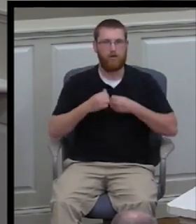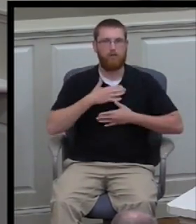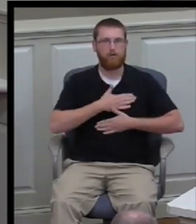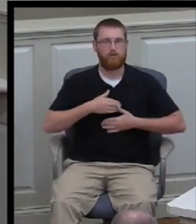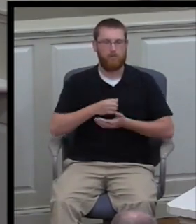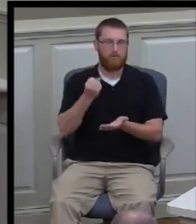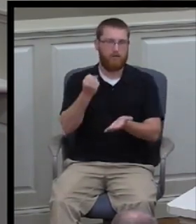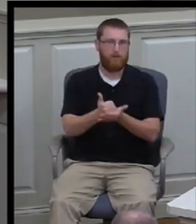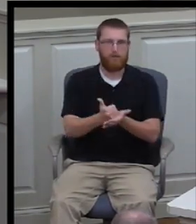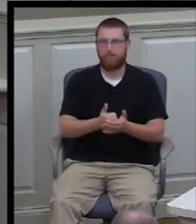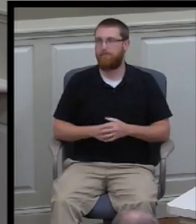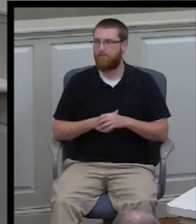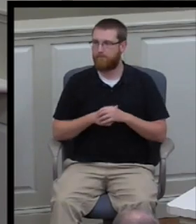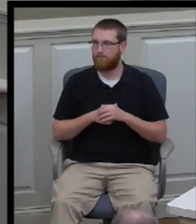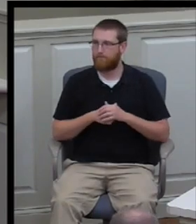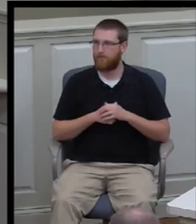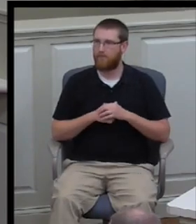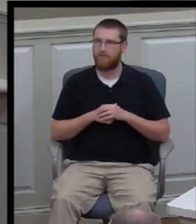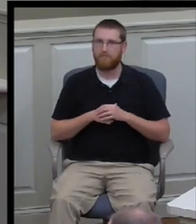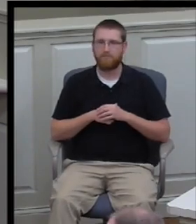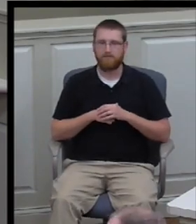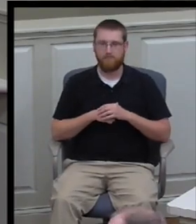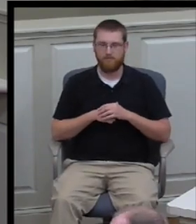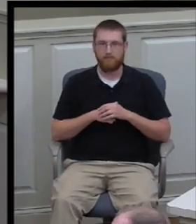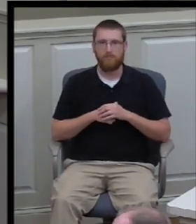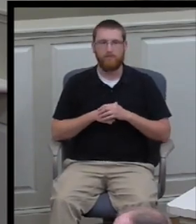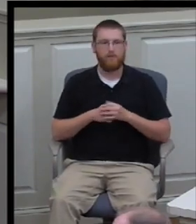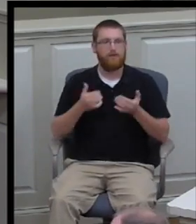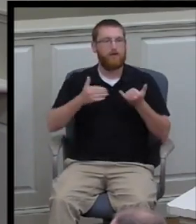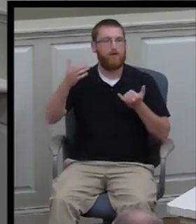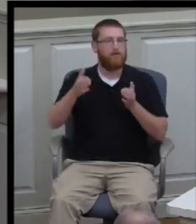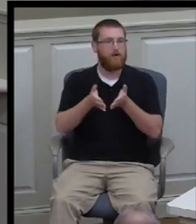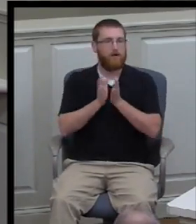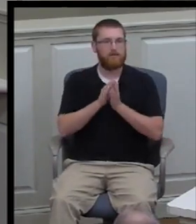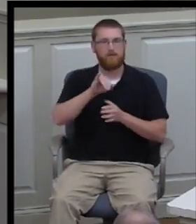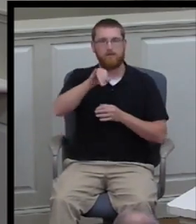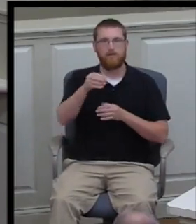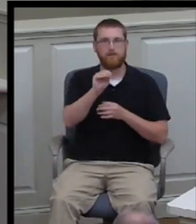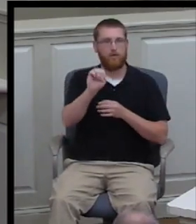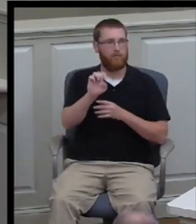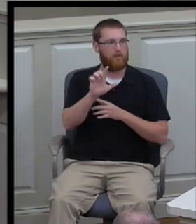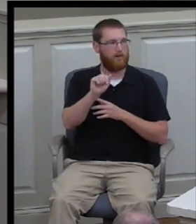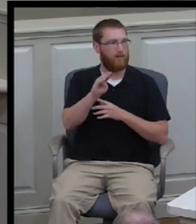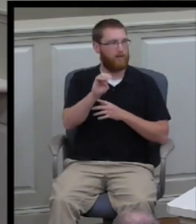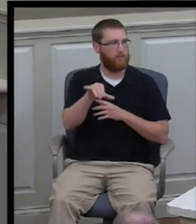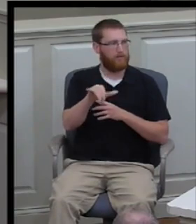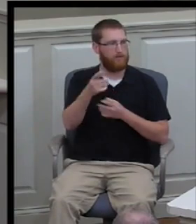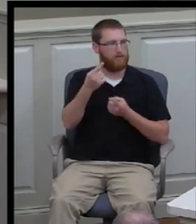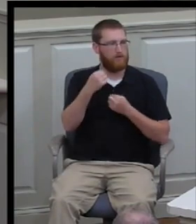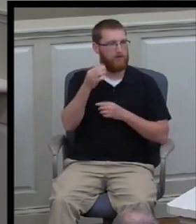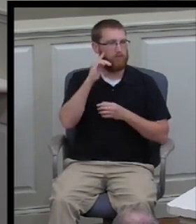amen. Amen. Thank you. I'd like to ask Joe Marie Lammy to come join us and lead us in the Pledge of Allegiance this